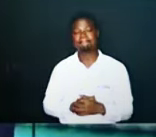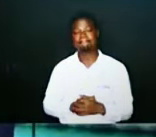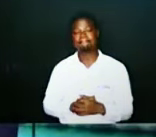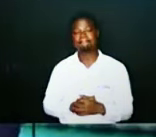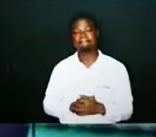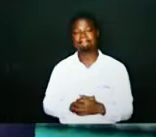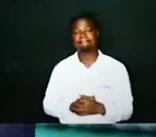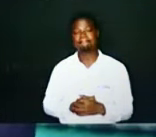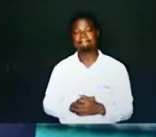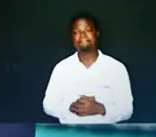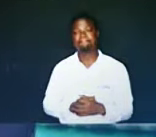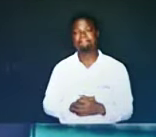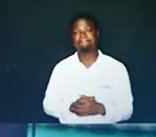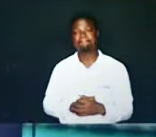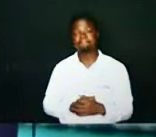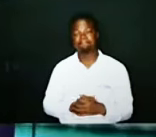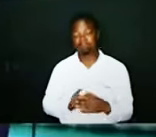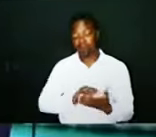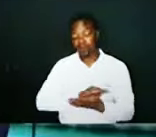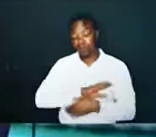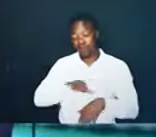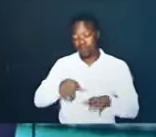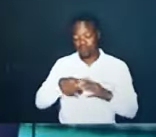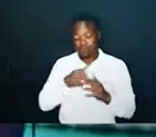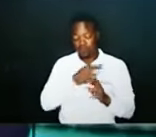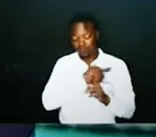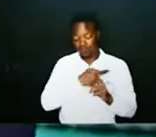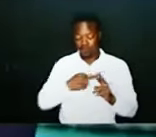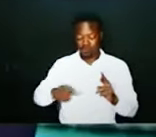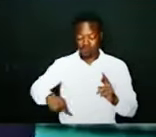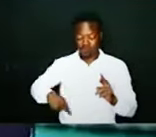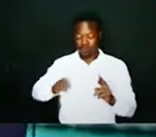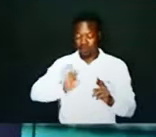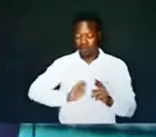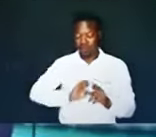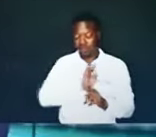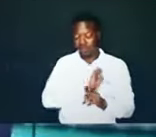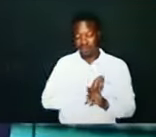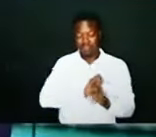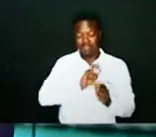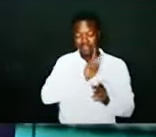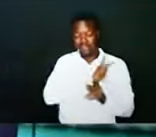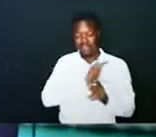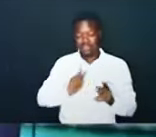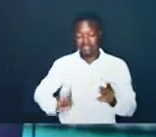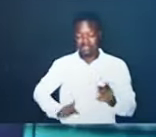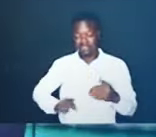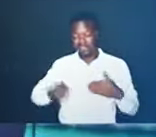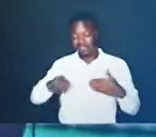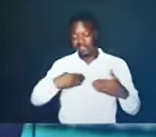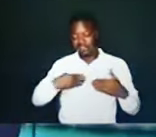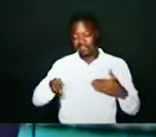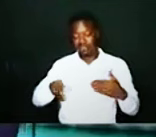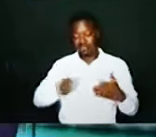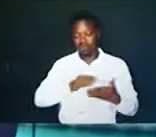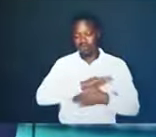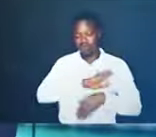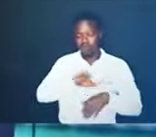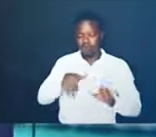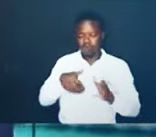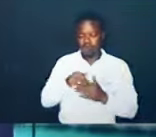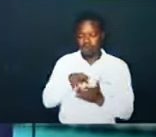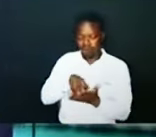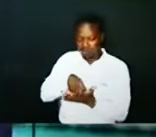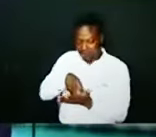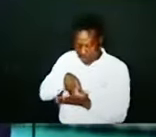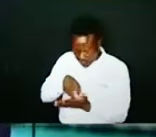dia. All the royal officials at the king's gate knelt down and paid honor to Haman, for the